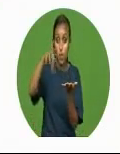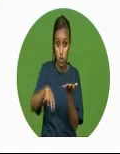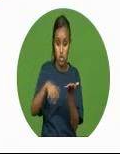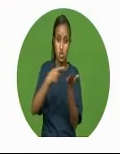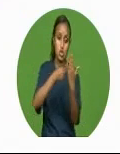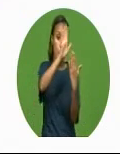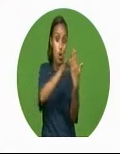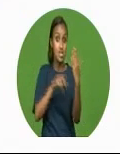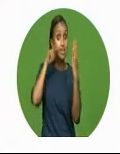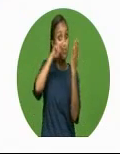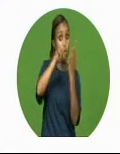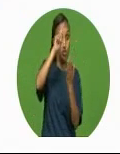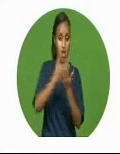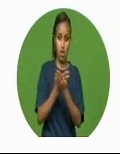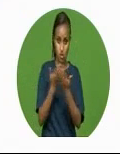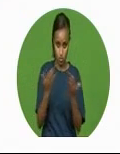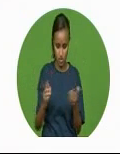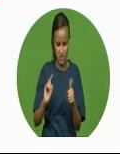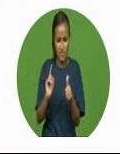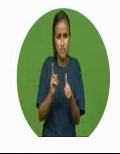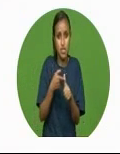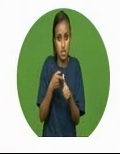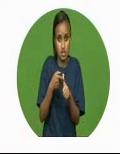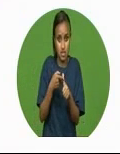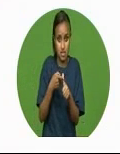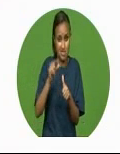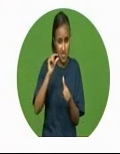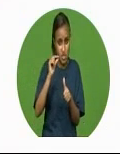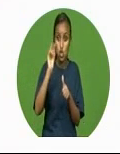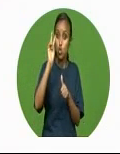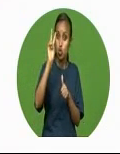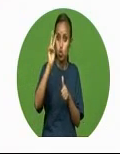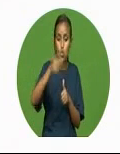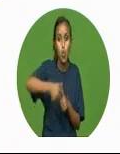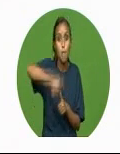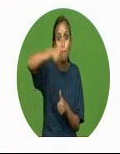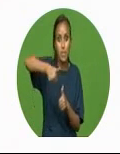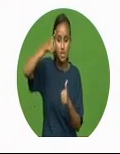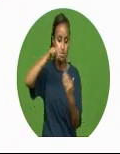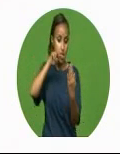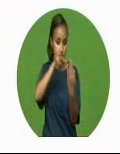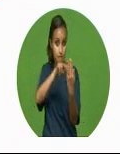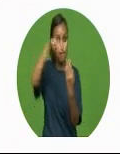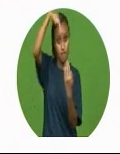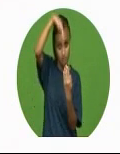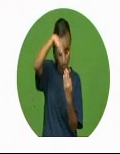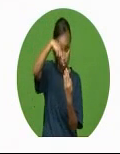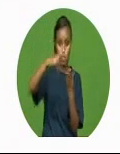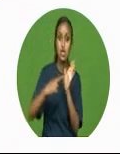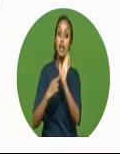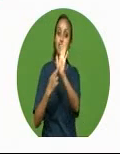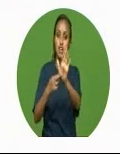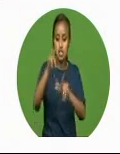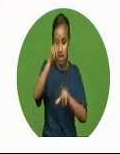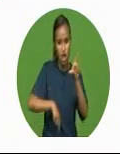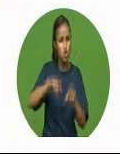to project the auxiliary view of an object, first at least the two principal views with